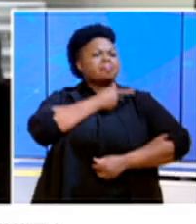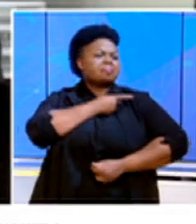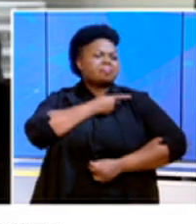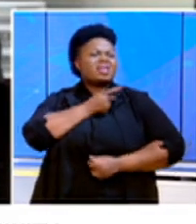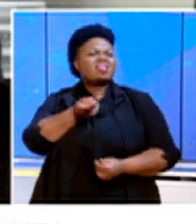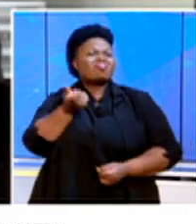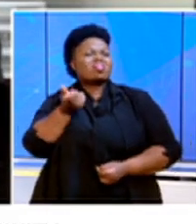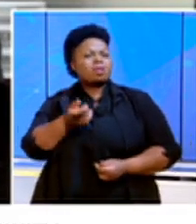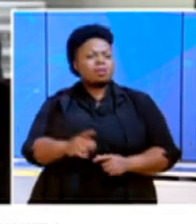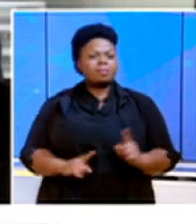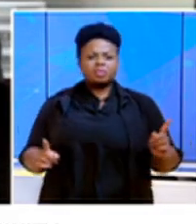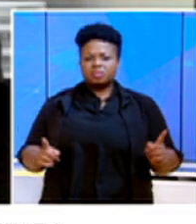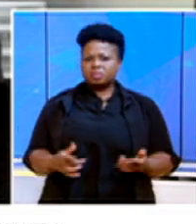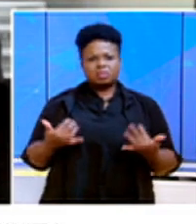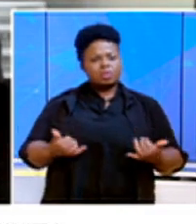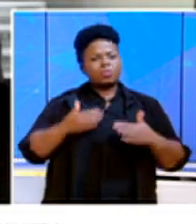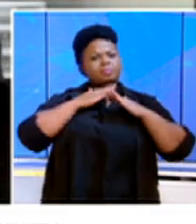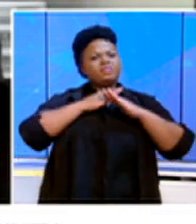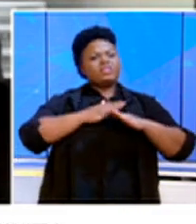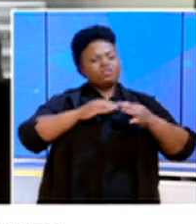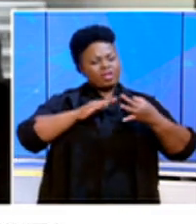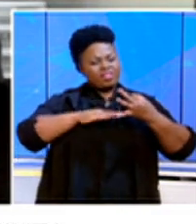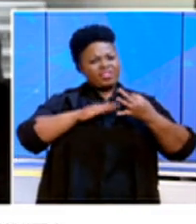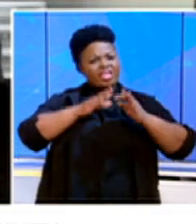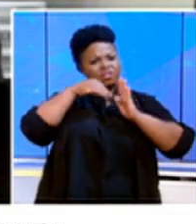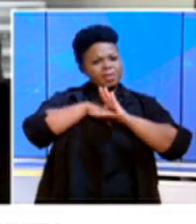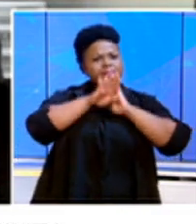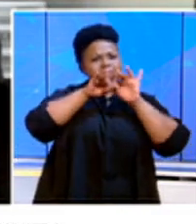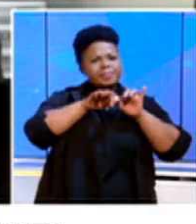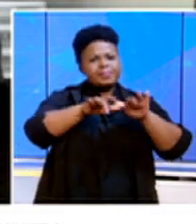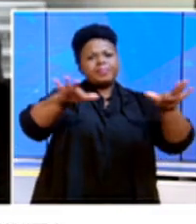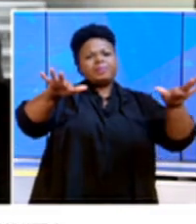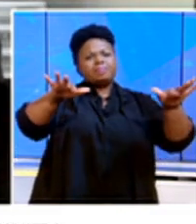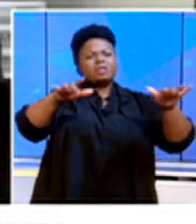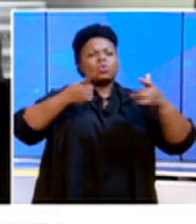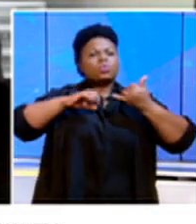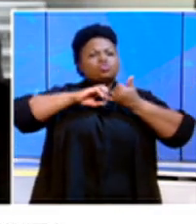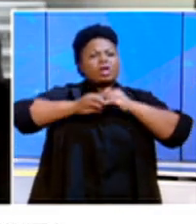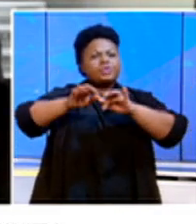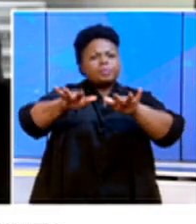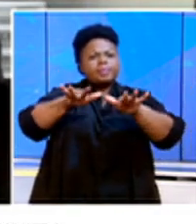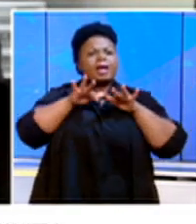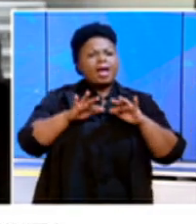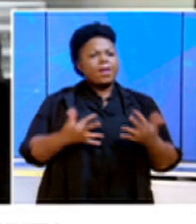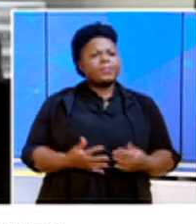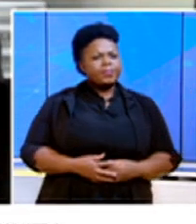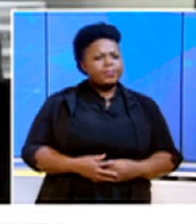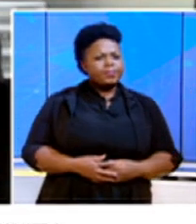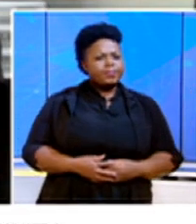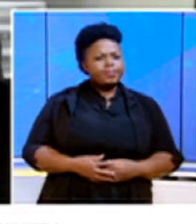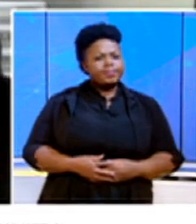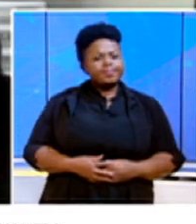vaccinated. How do we prevent this third wave, or at least slow the third wave down? So I